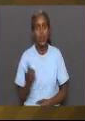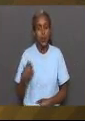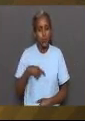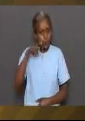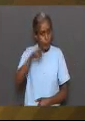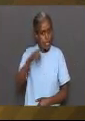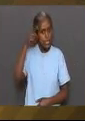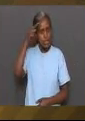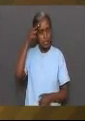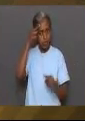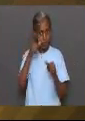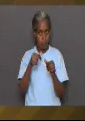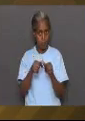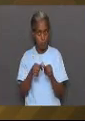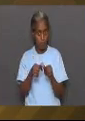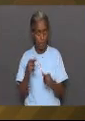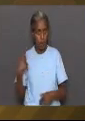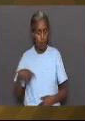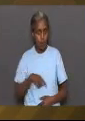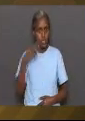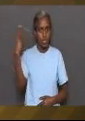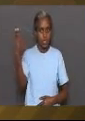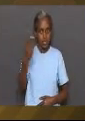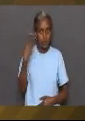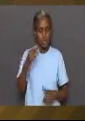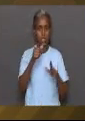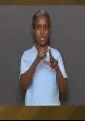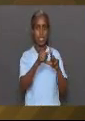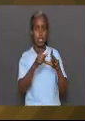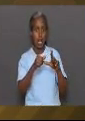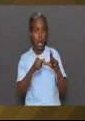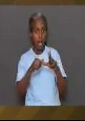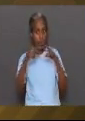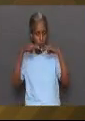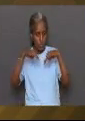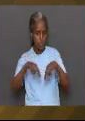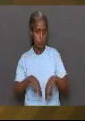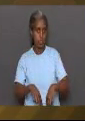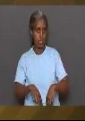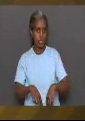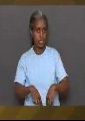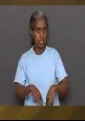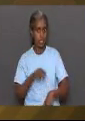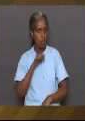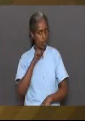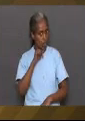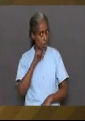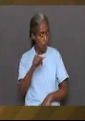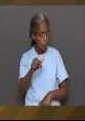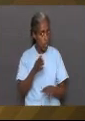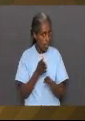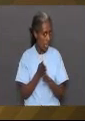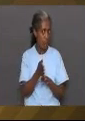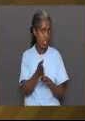We must remember that we are using the angle of depression, not